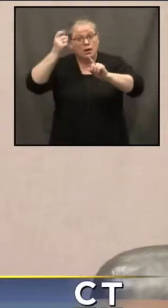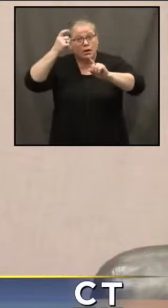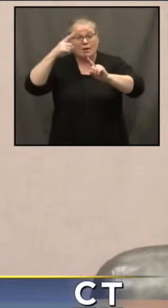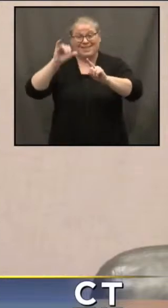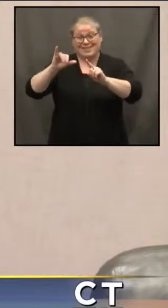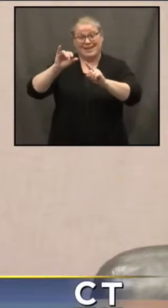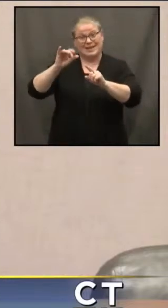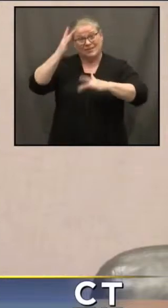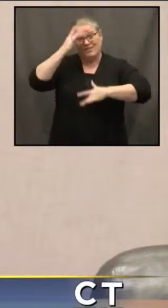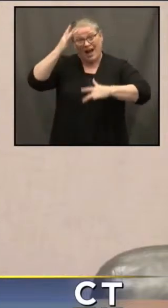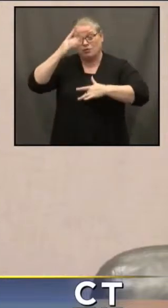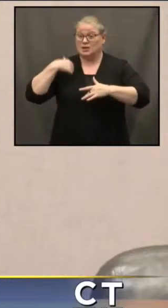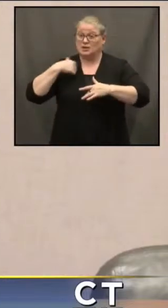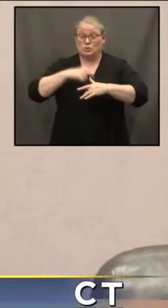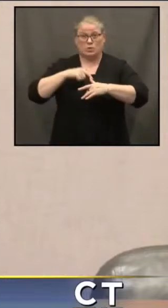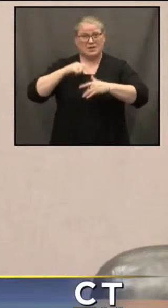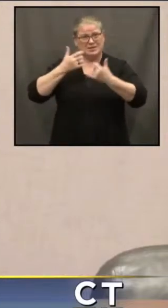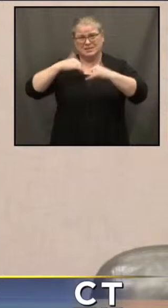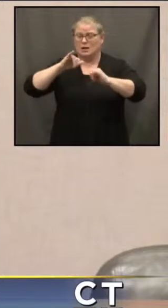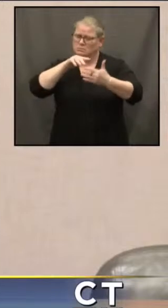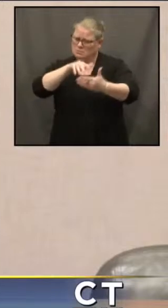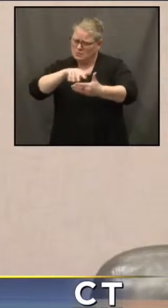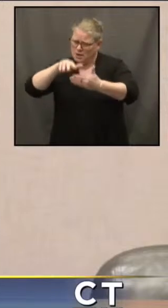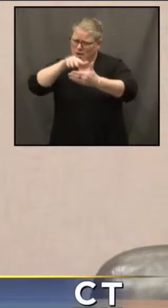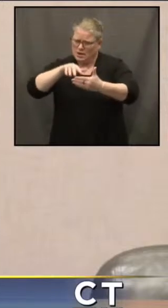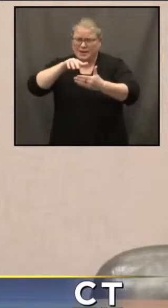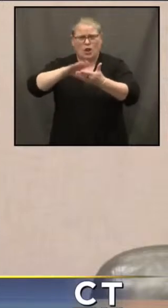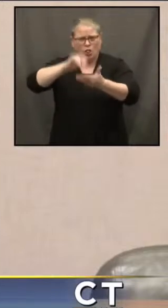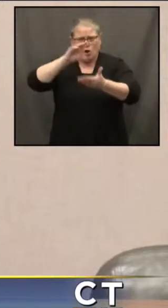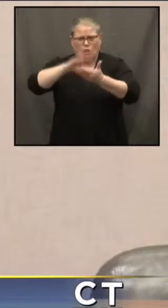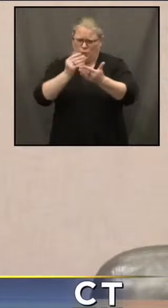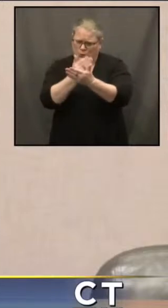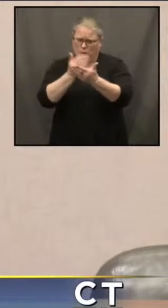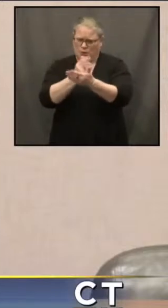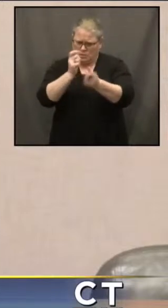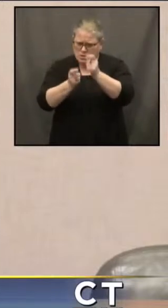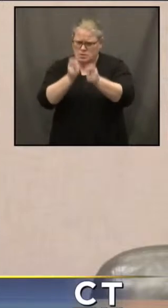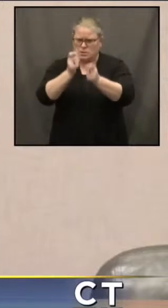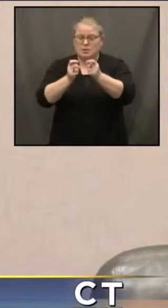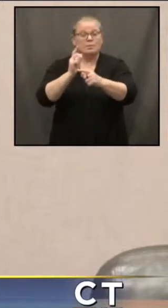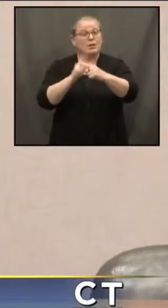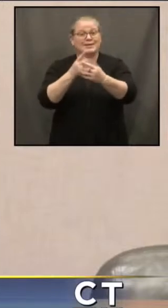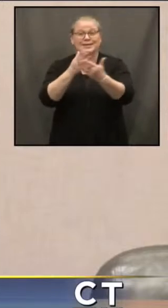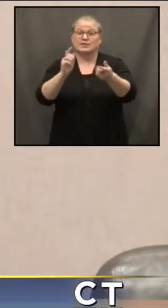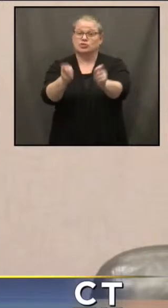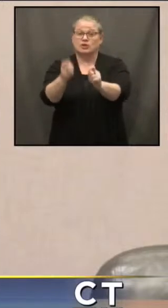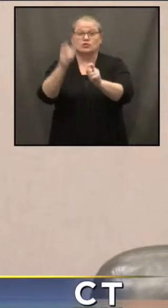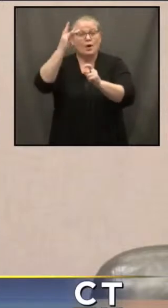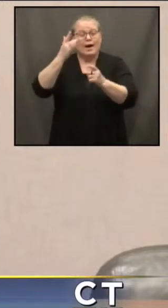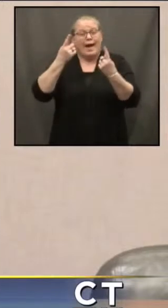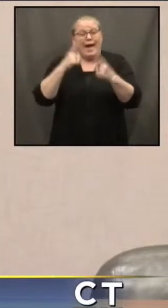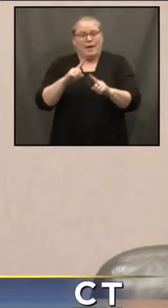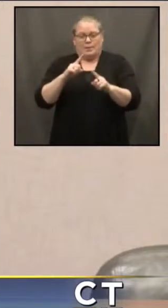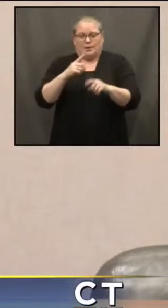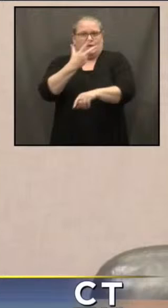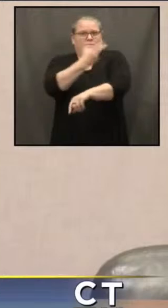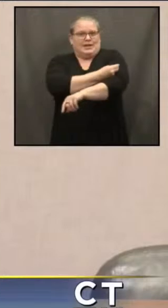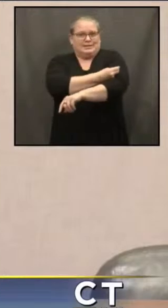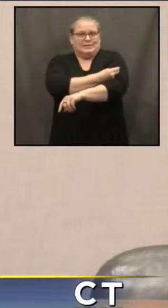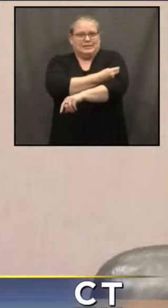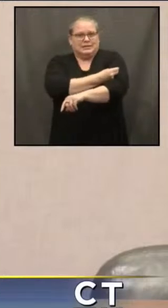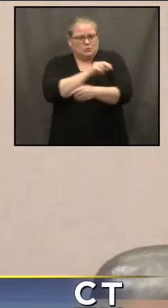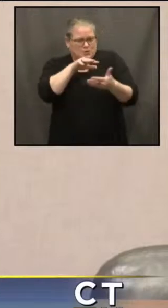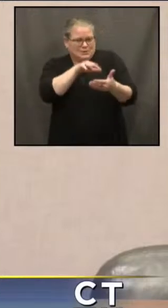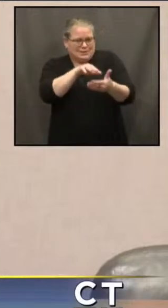things about the vaccines as we go along, because we are learning when immunity wanes as we follow people who have